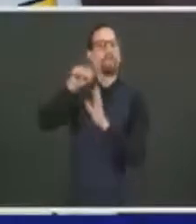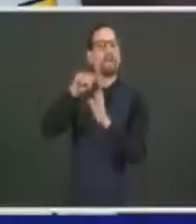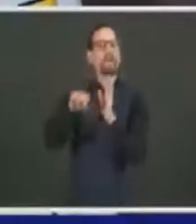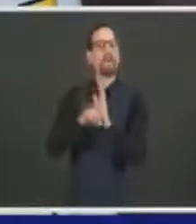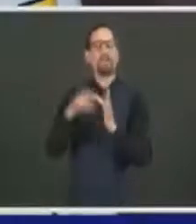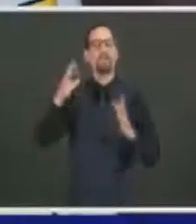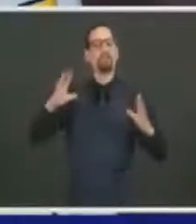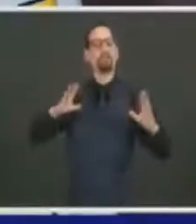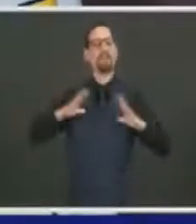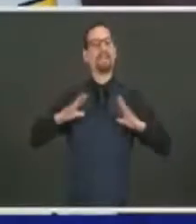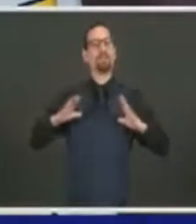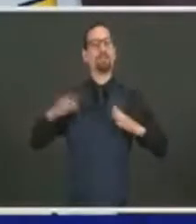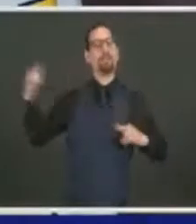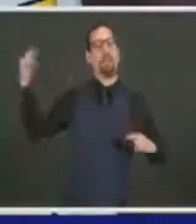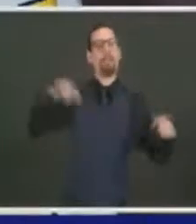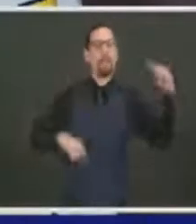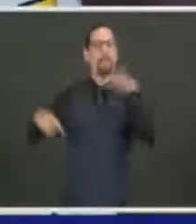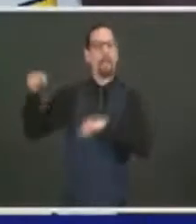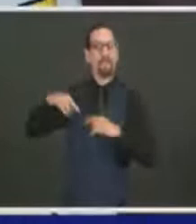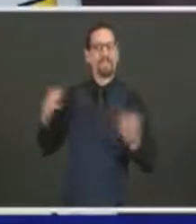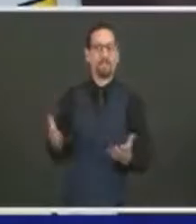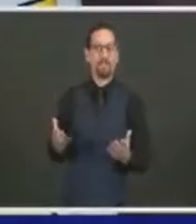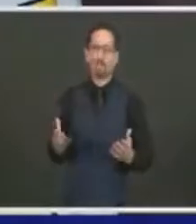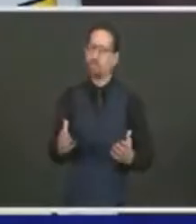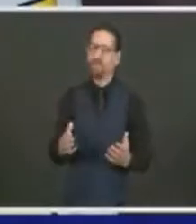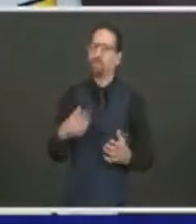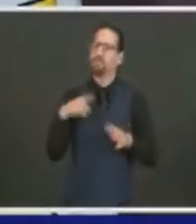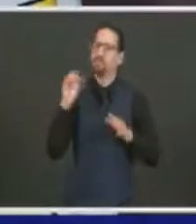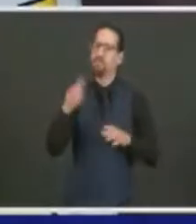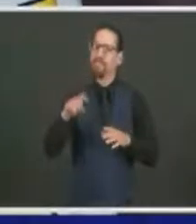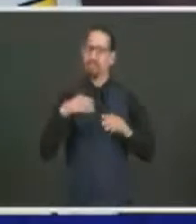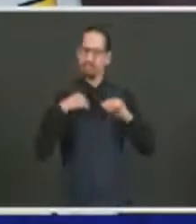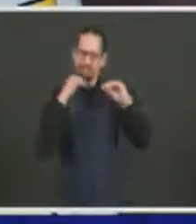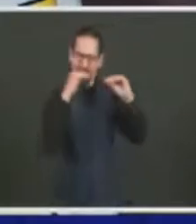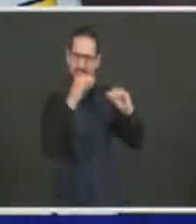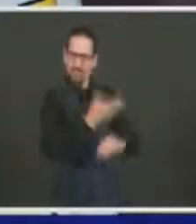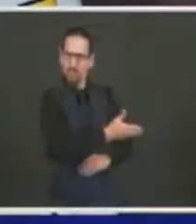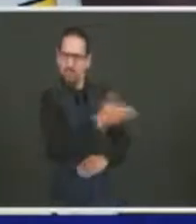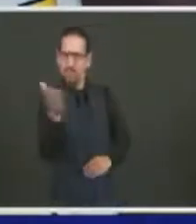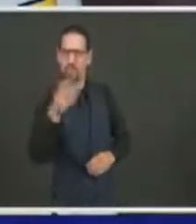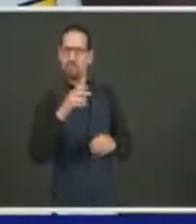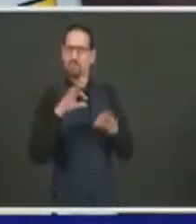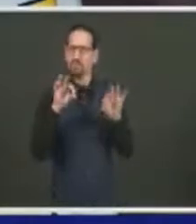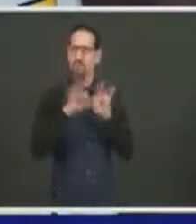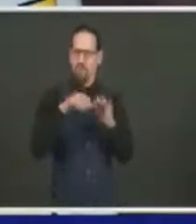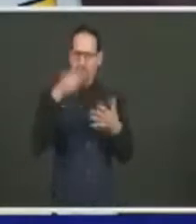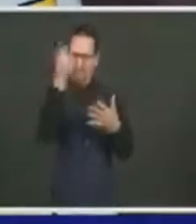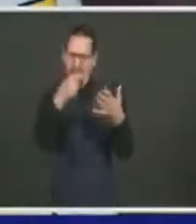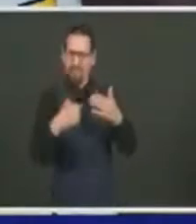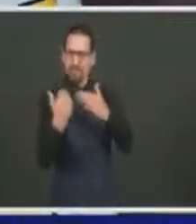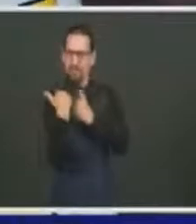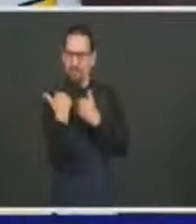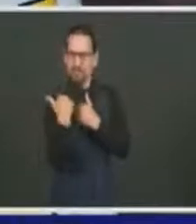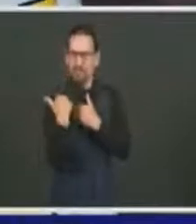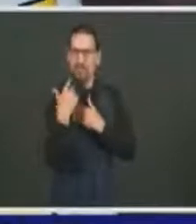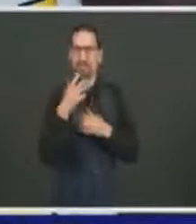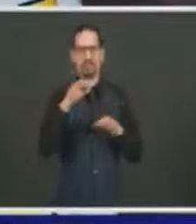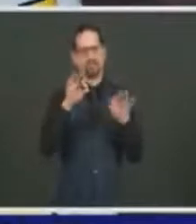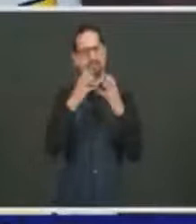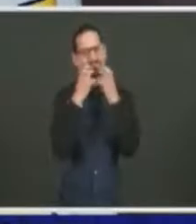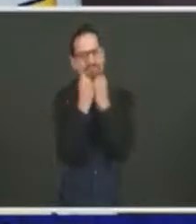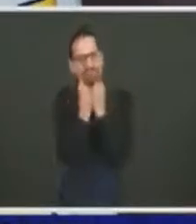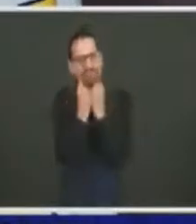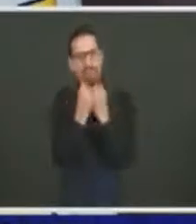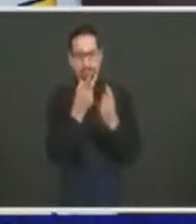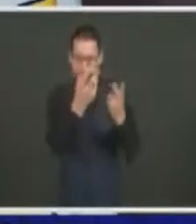them our way of living with coronavirus. It's on us to educate them and hold them accountable to the rules that exist